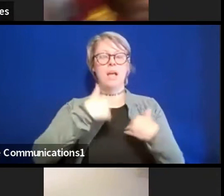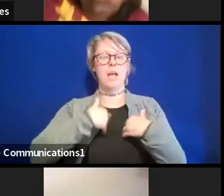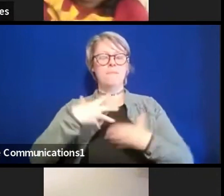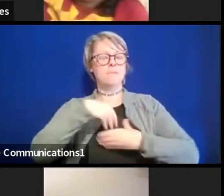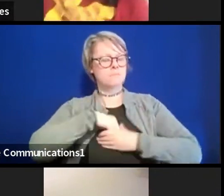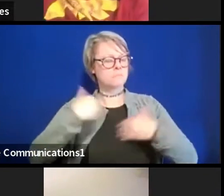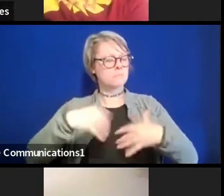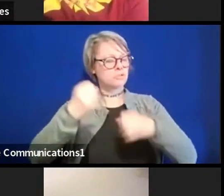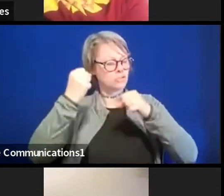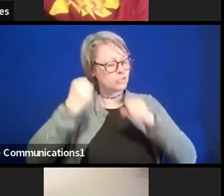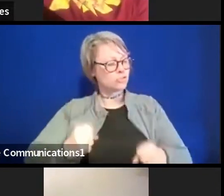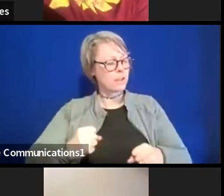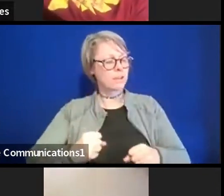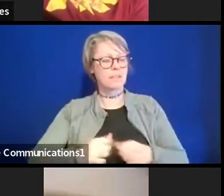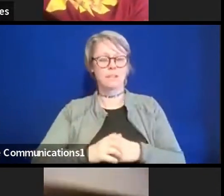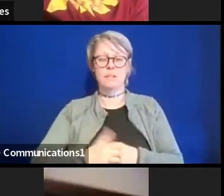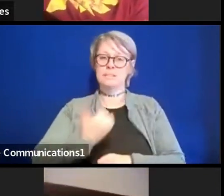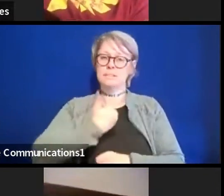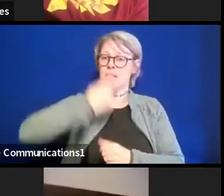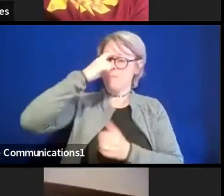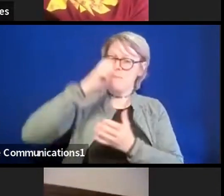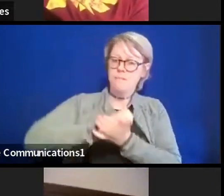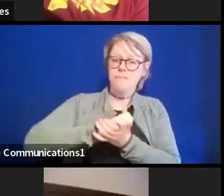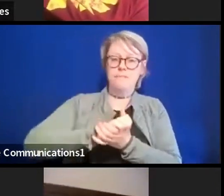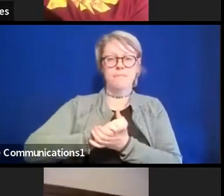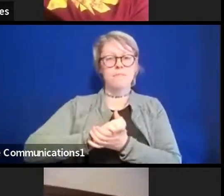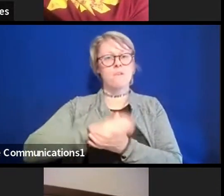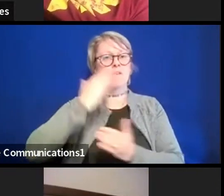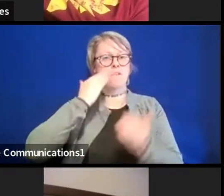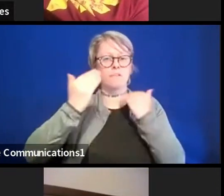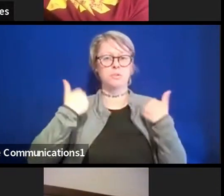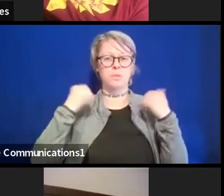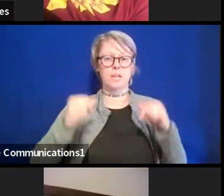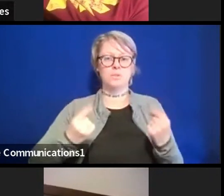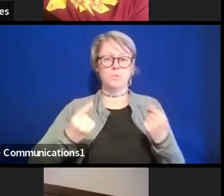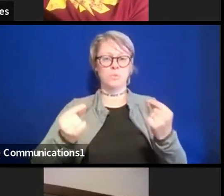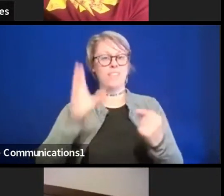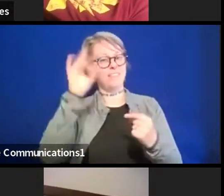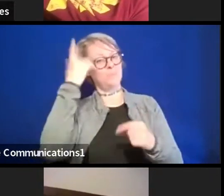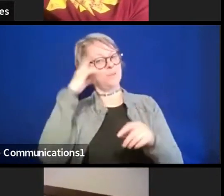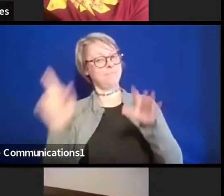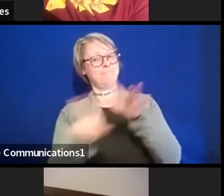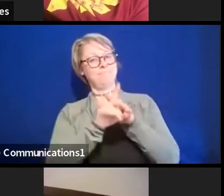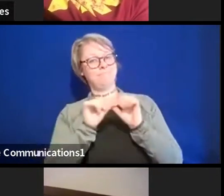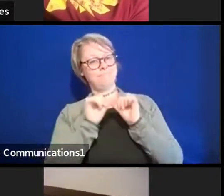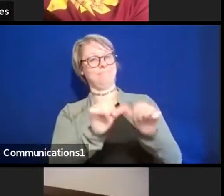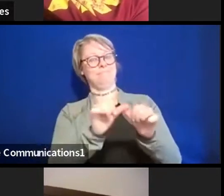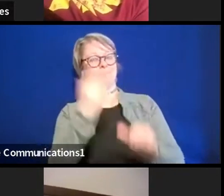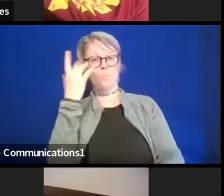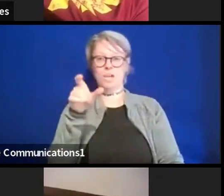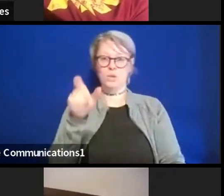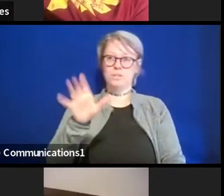you believe in yourself and the things that you can do. That's why you keep showing up, right? You keep showing up because you need